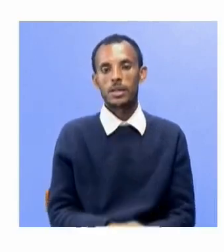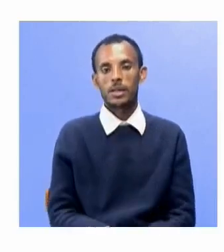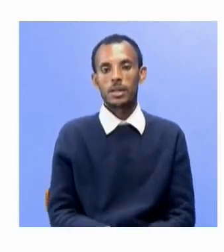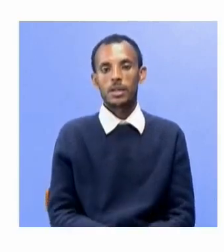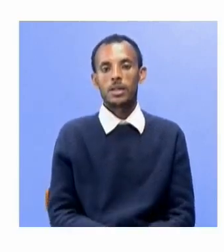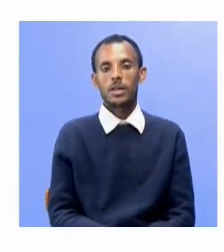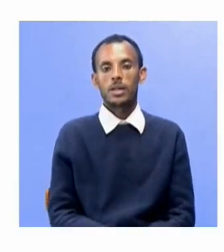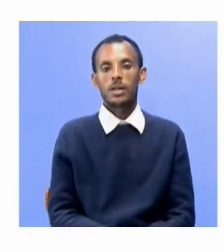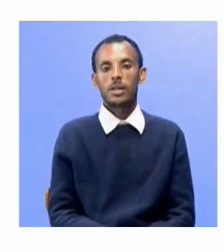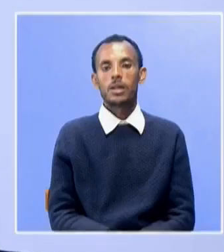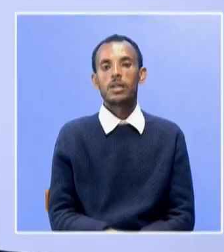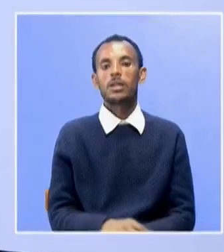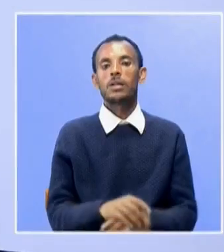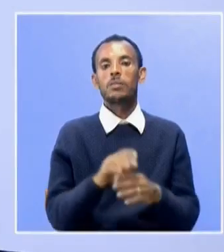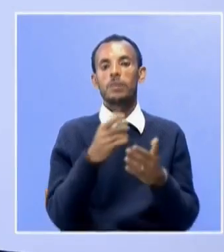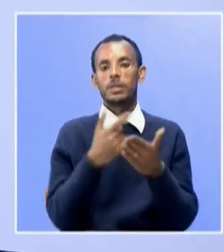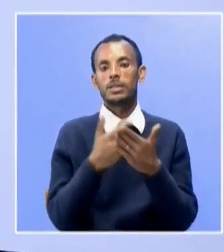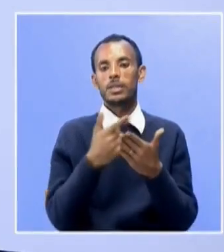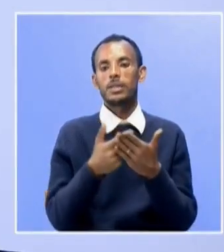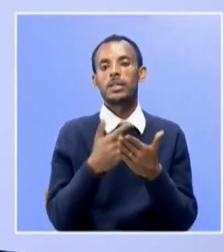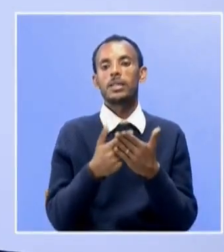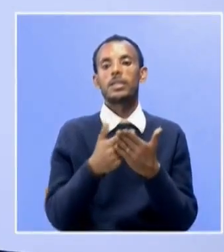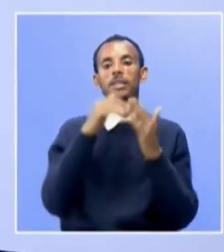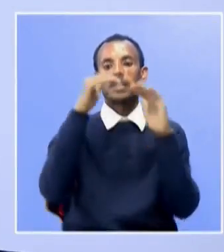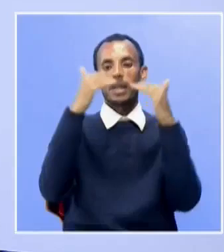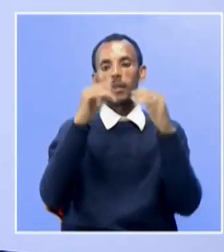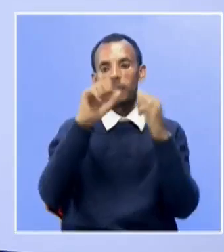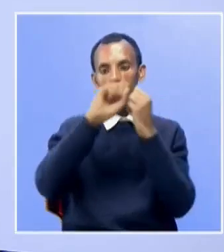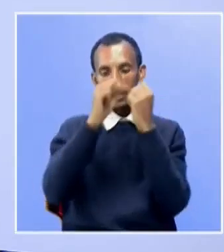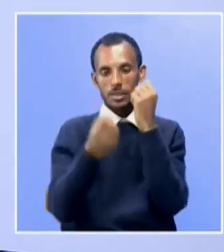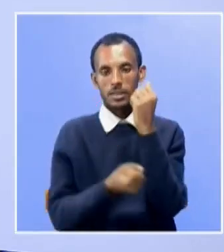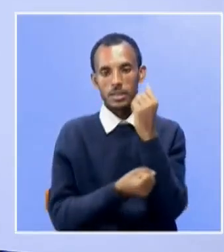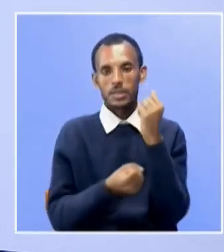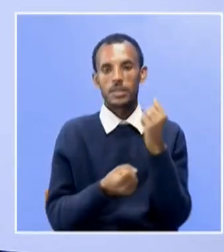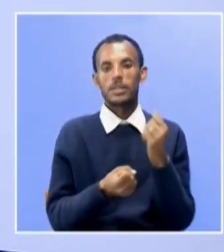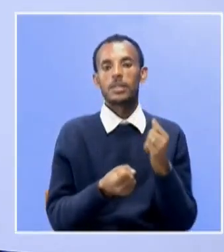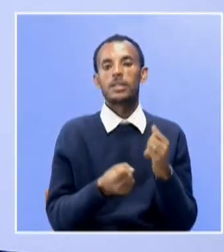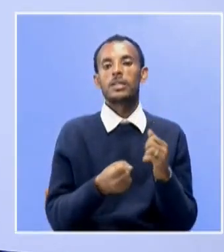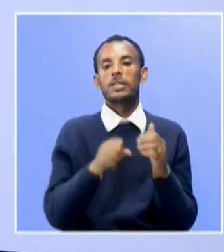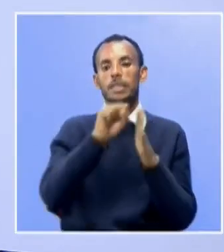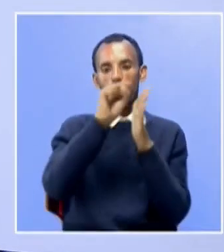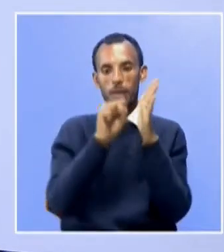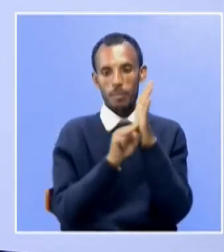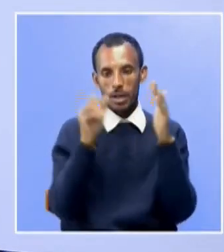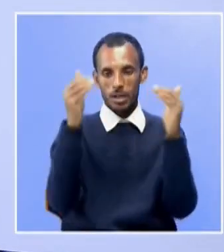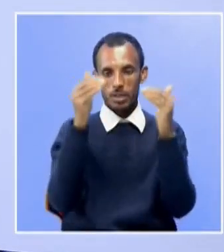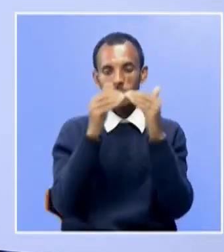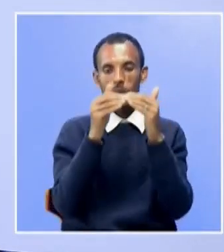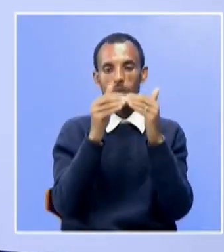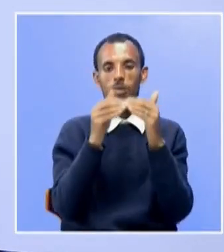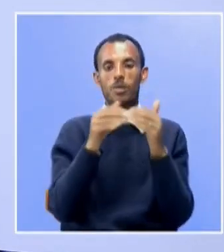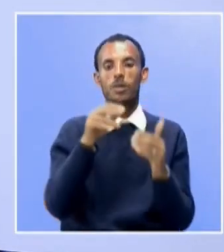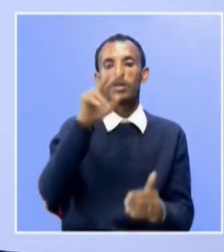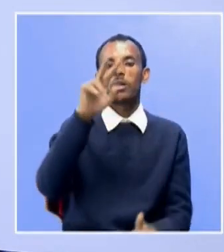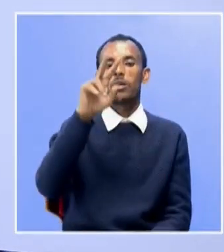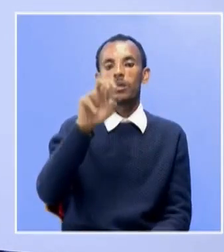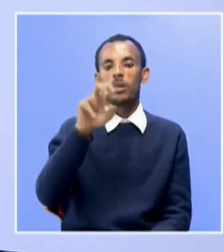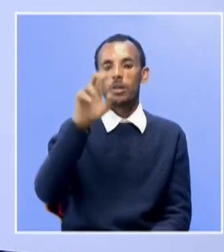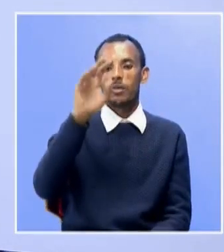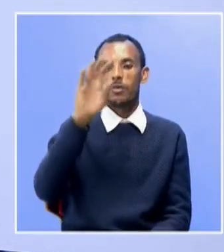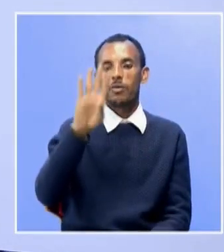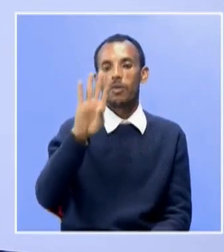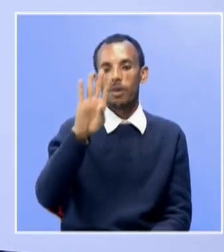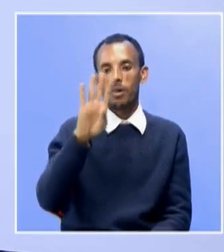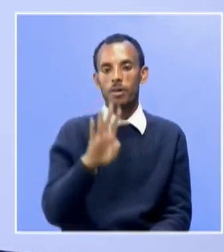So using this scale, I can put the temperature. The temperature on September is this 24,